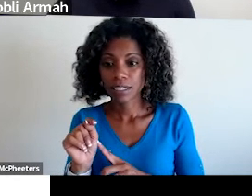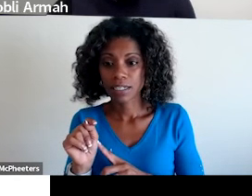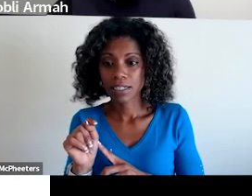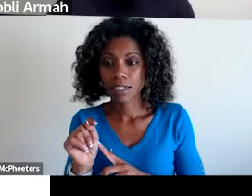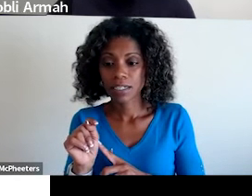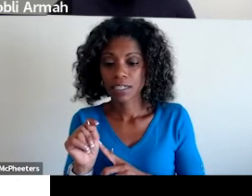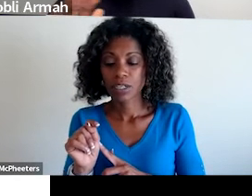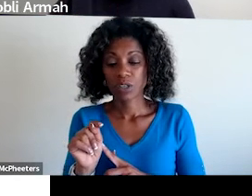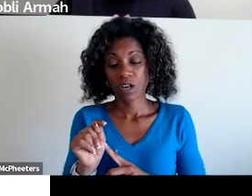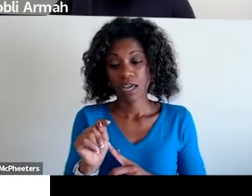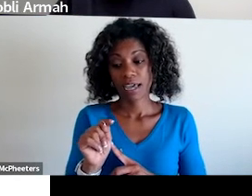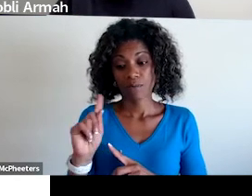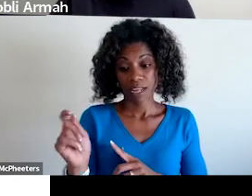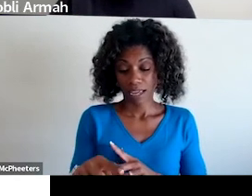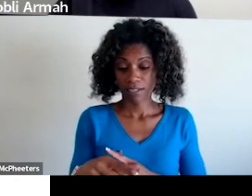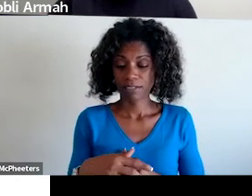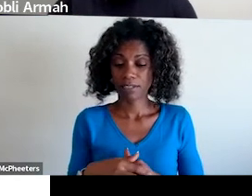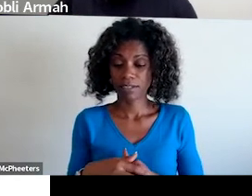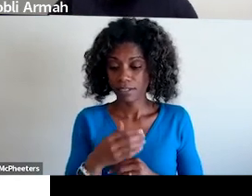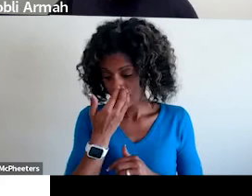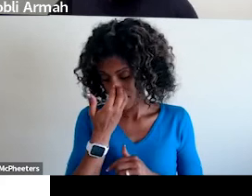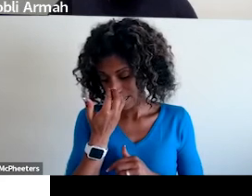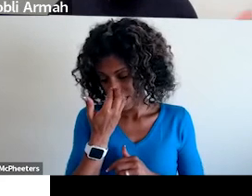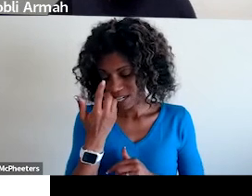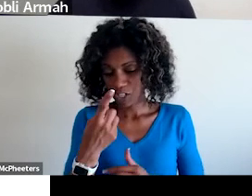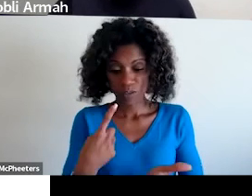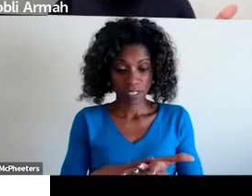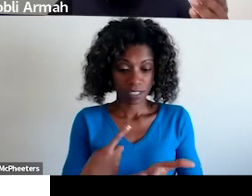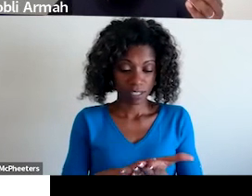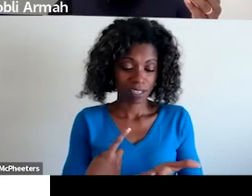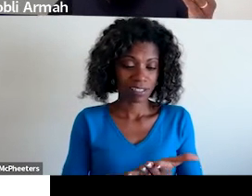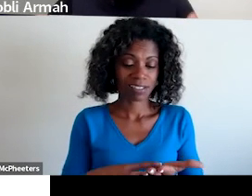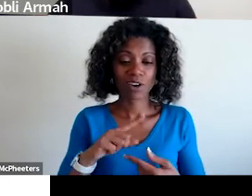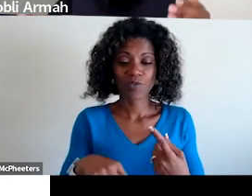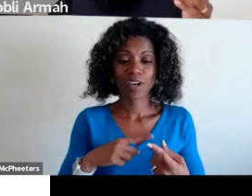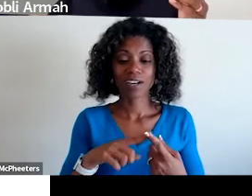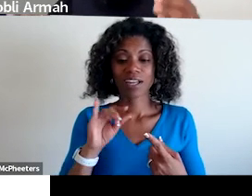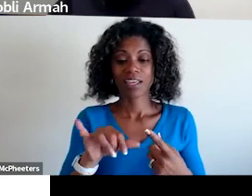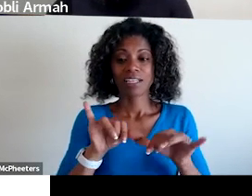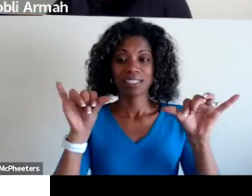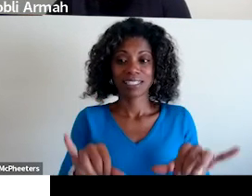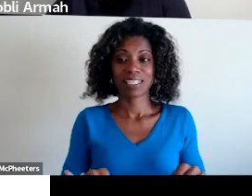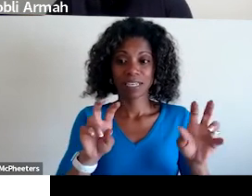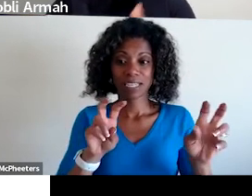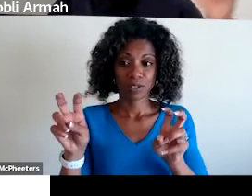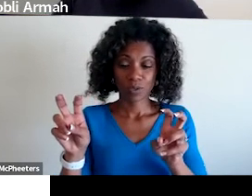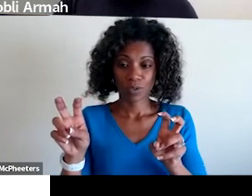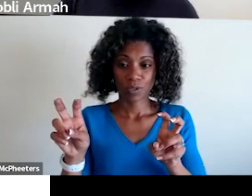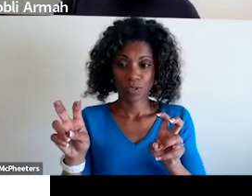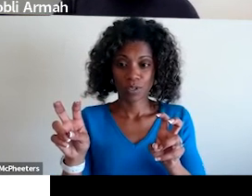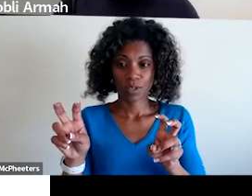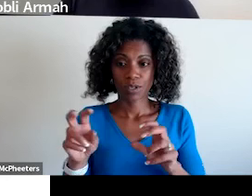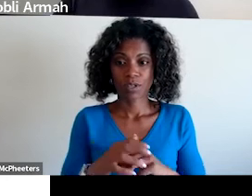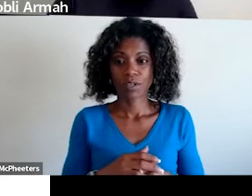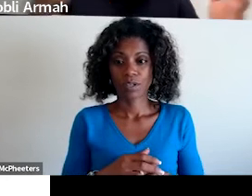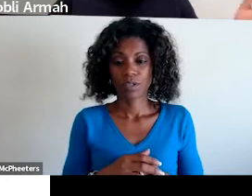systemic issues, or are you just covering the headline events? And remember, this is the nonprofit philanthropic game. You don't have to do what